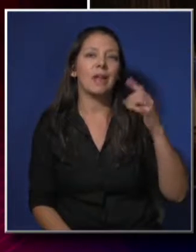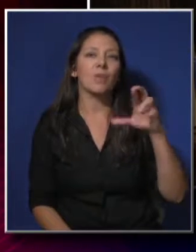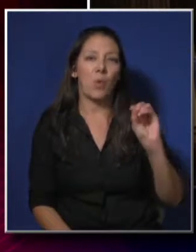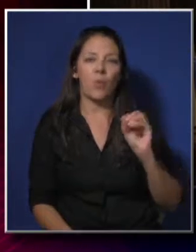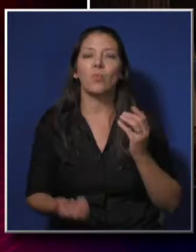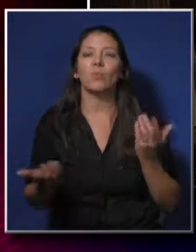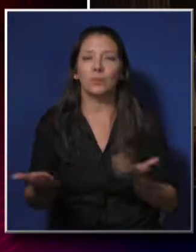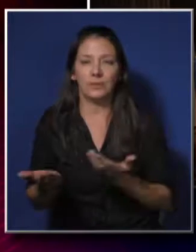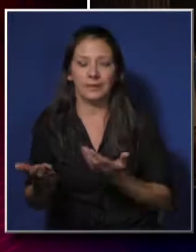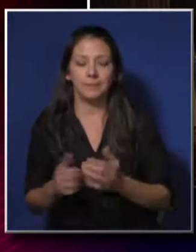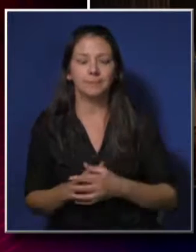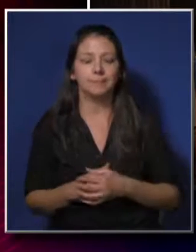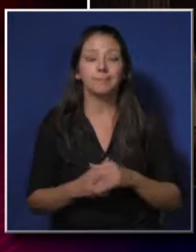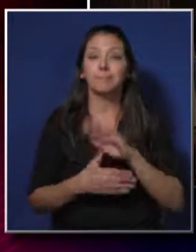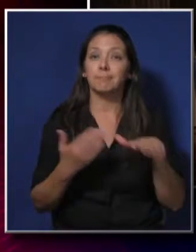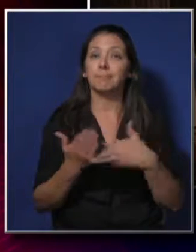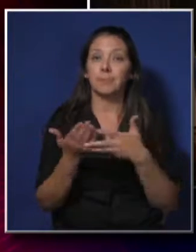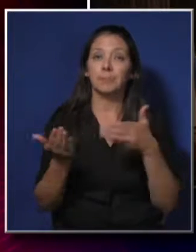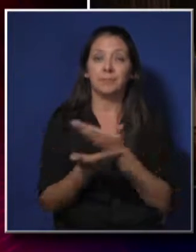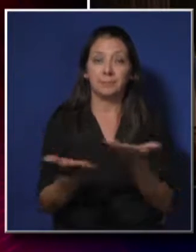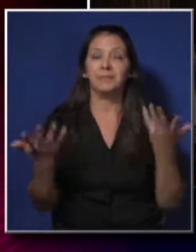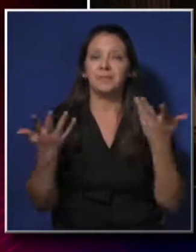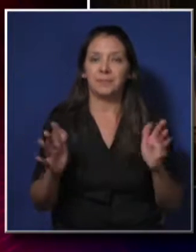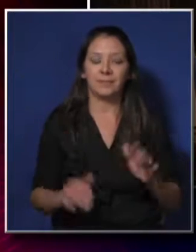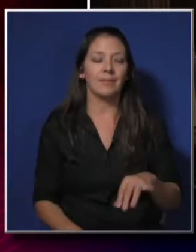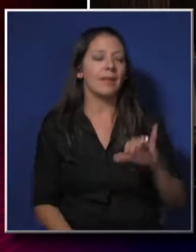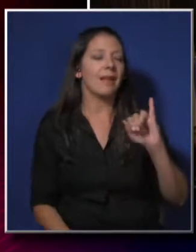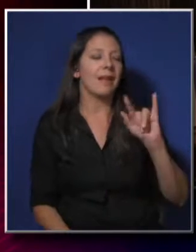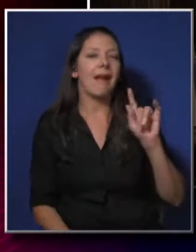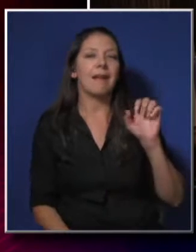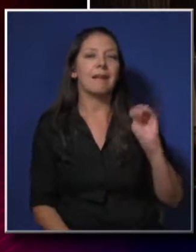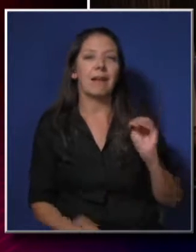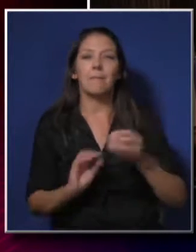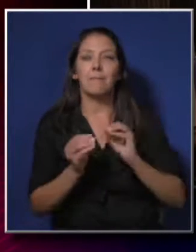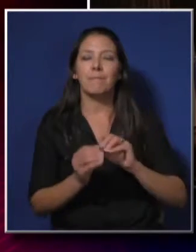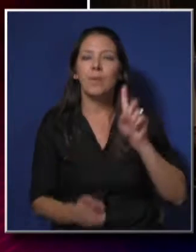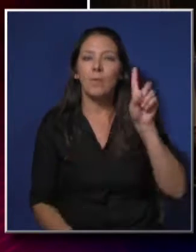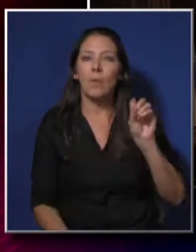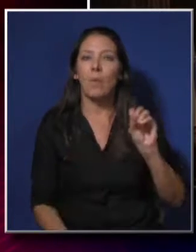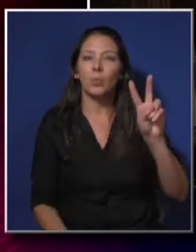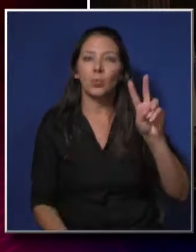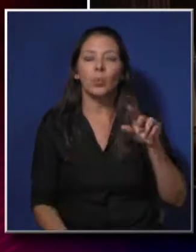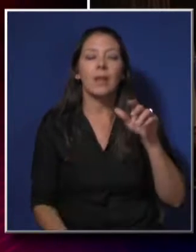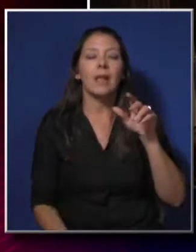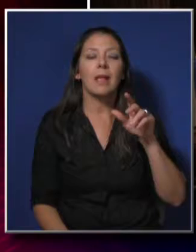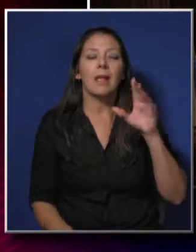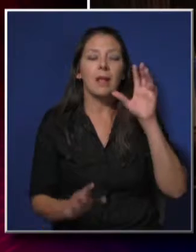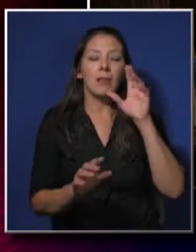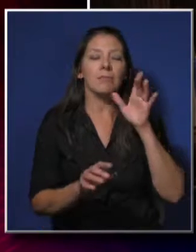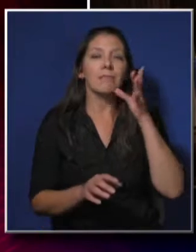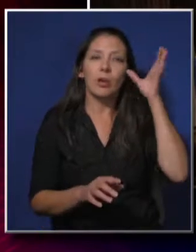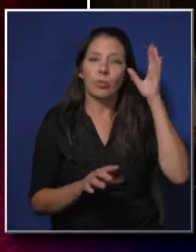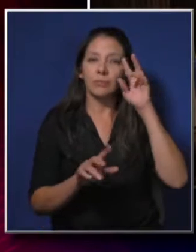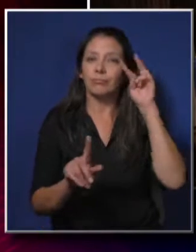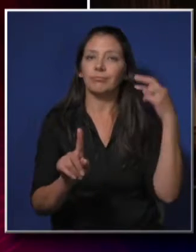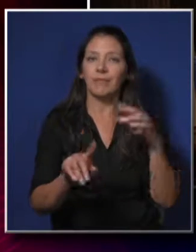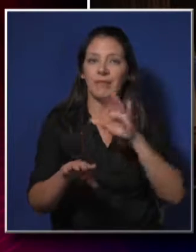Okay, roll call complete. Item 1.02, Parents' Perspective on ASL Immersion Camp. Superintendent Reichman.